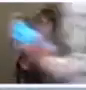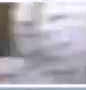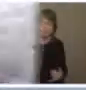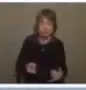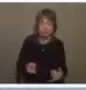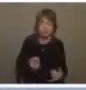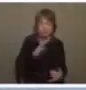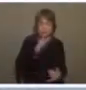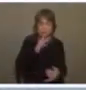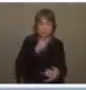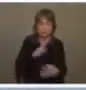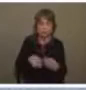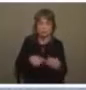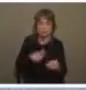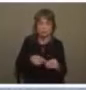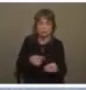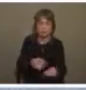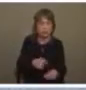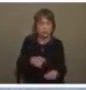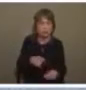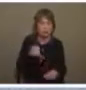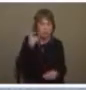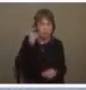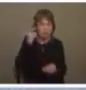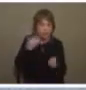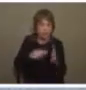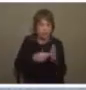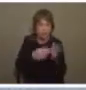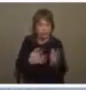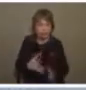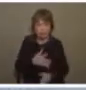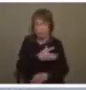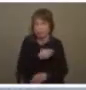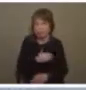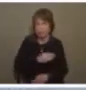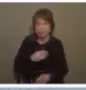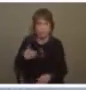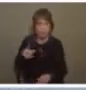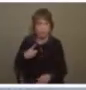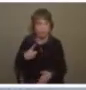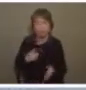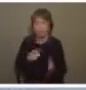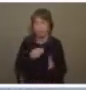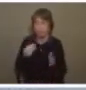members and or government representatives who would want to ask questions to the panelists.